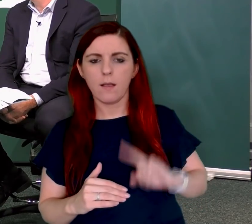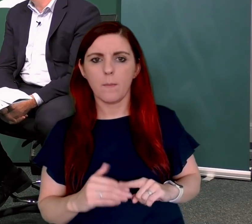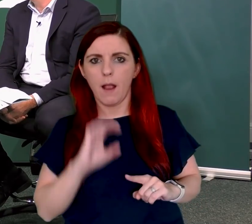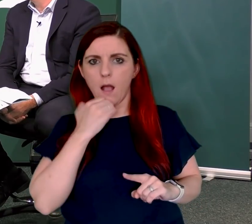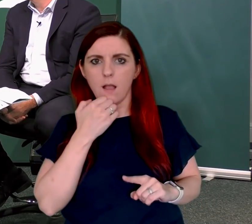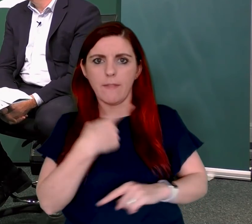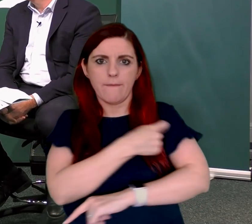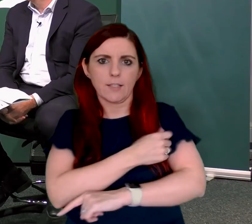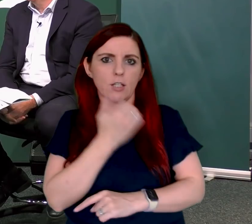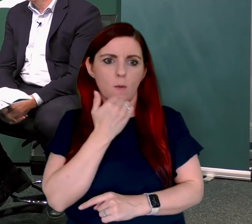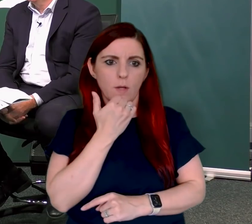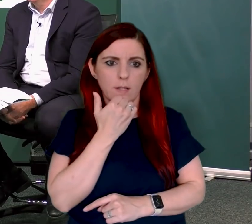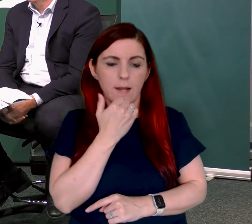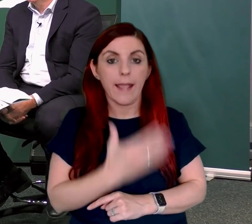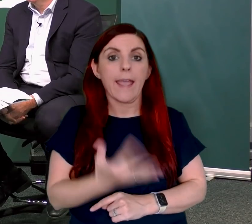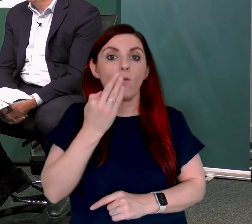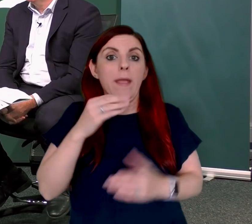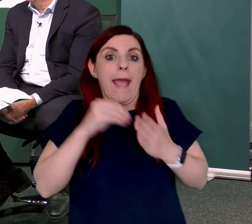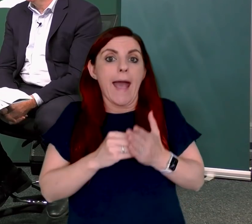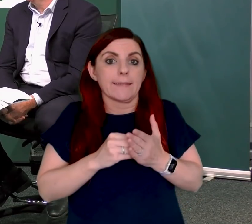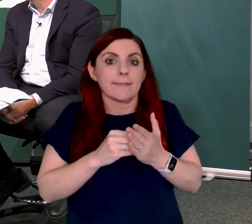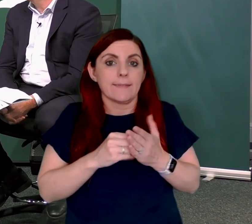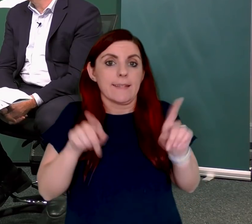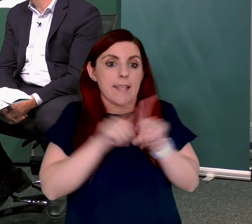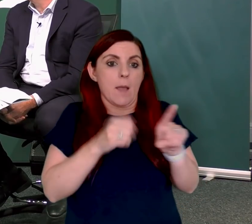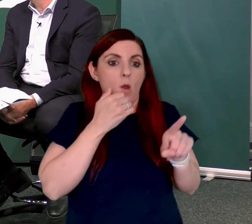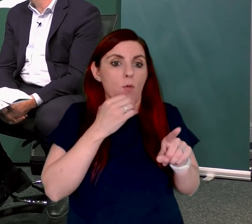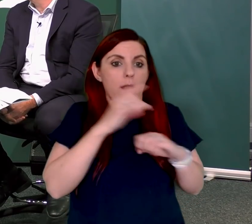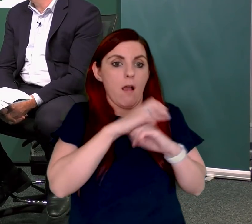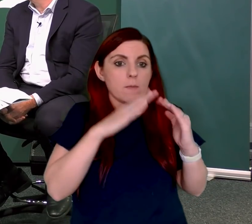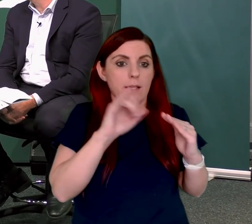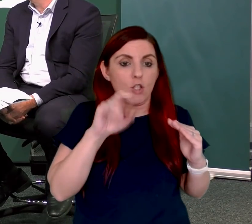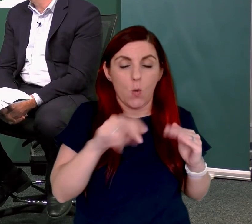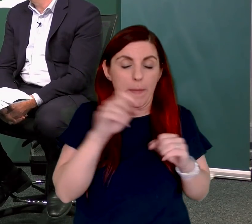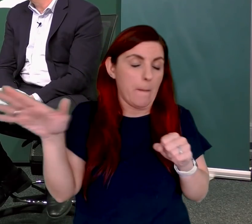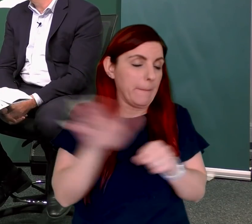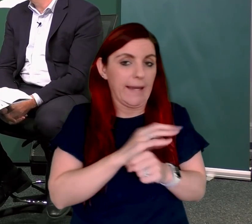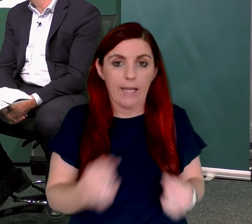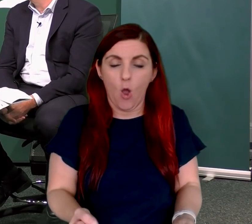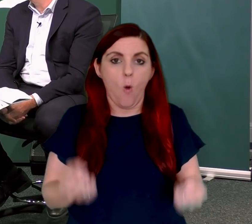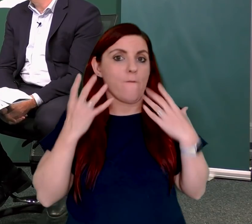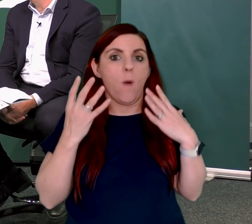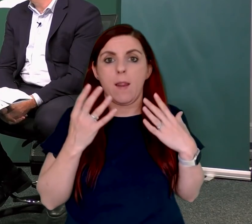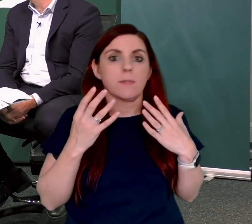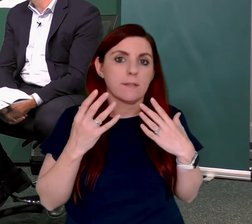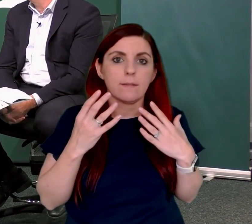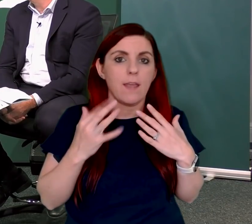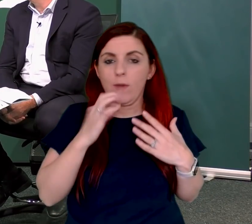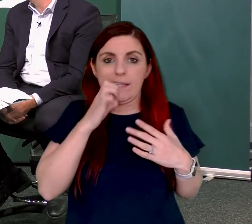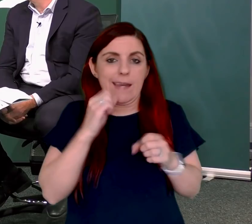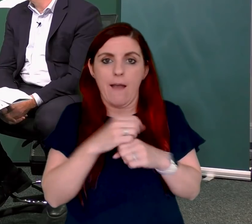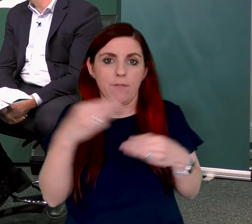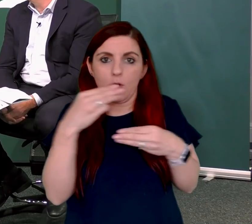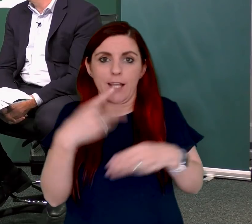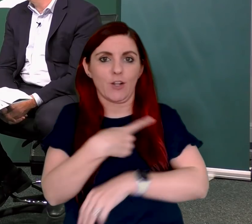if we had the corresponding numbers of hospitalizations in ICU, we would be utterly overwhelmed with hospitalization, people requiring hospitalizations in